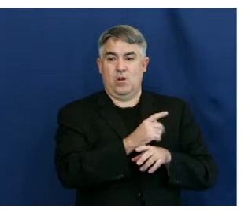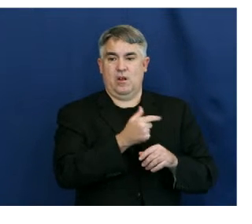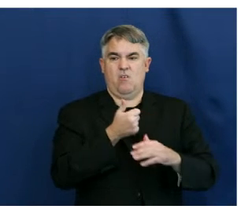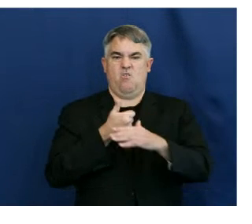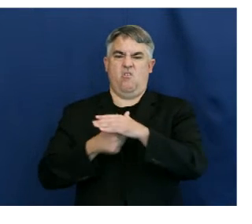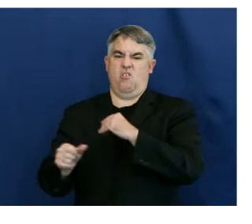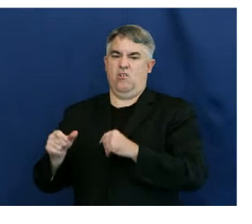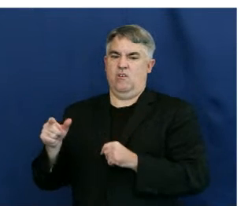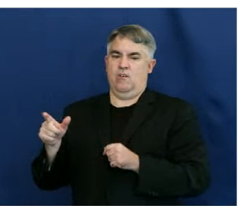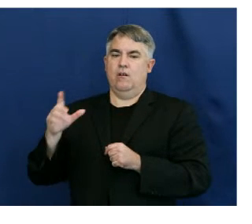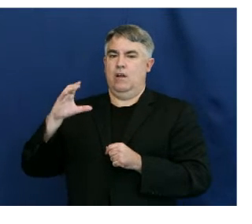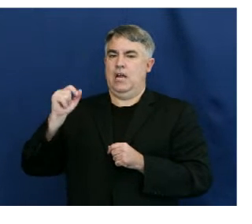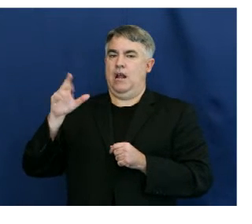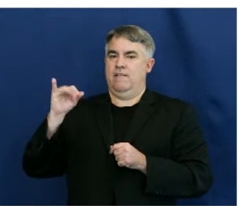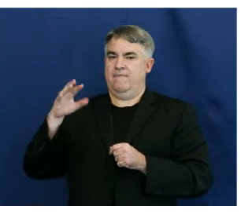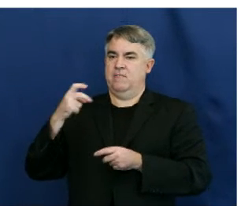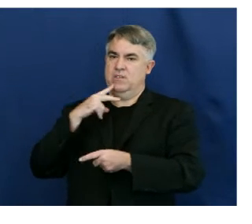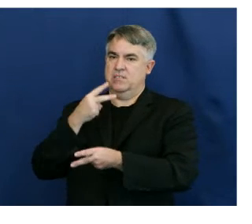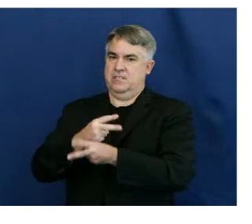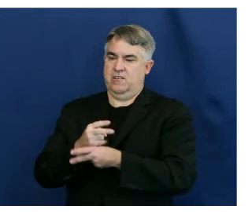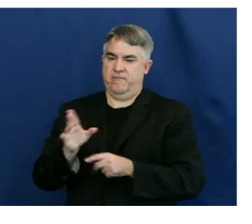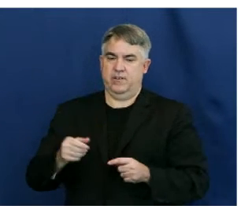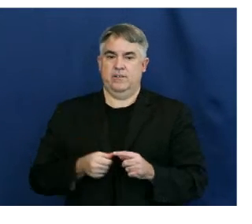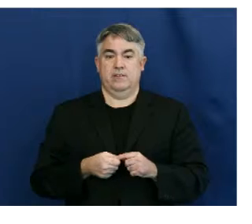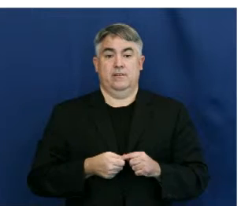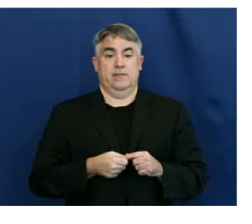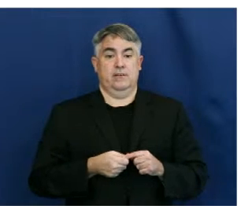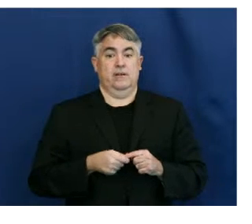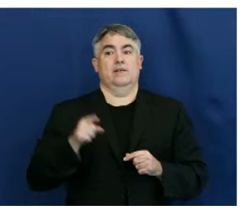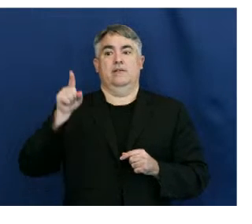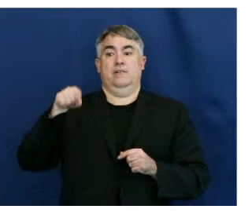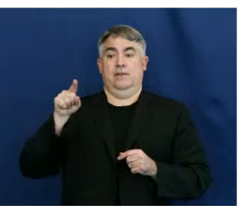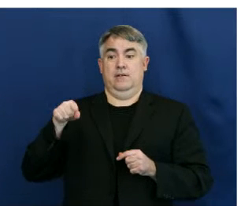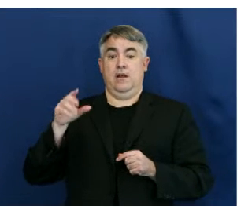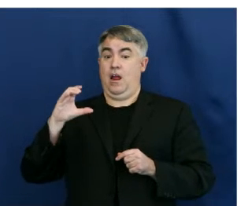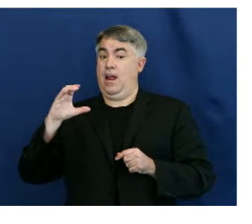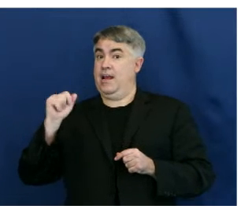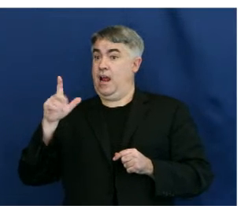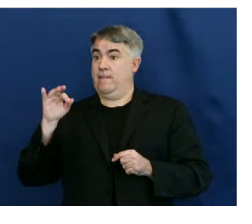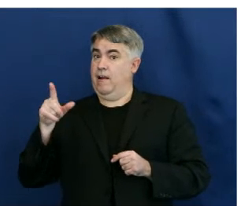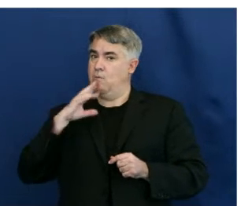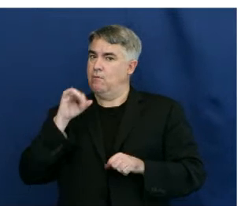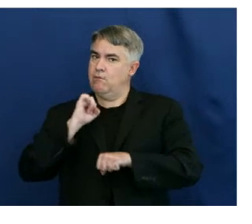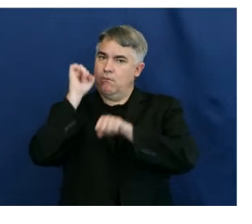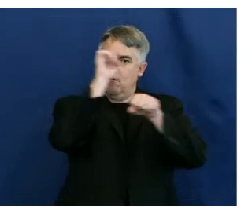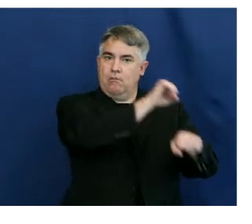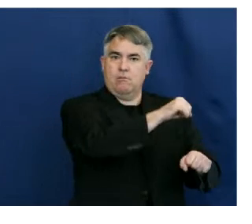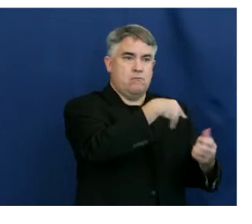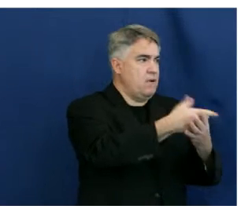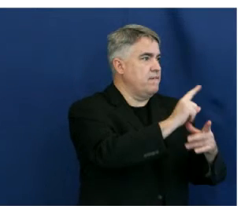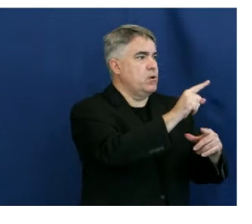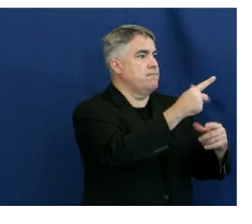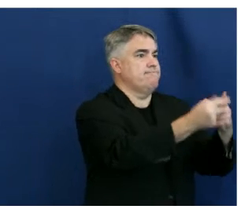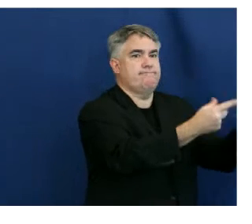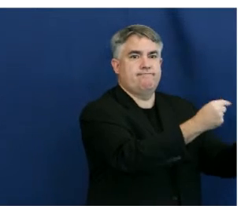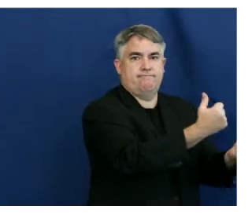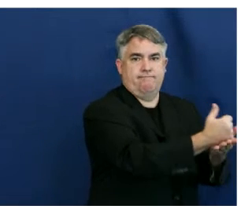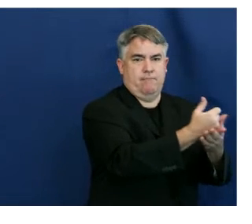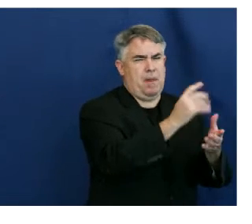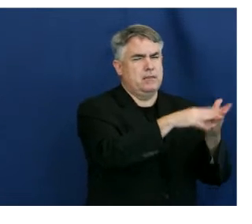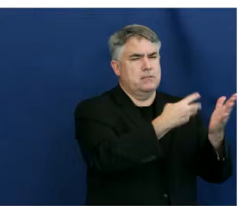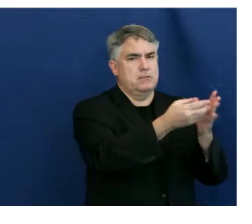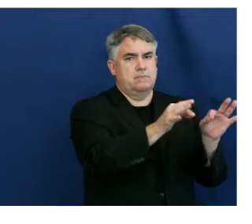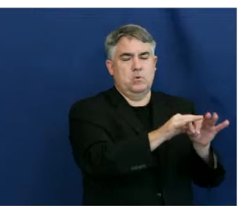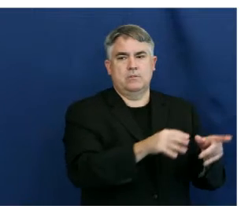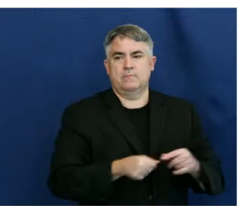CAL FIRE, which will be going into the field to do that. Every other group will be able to access our public portal